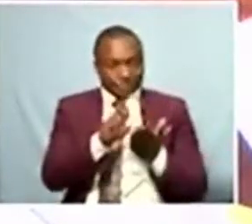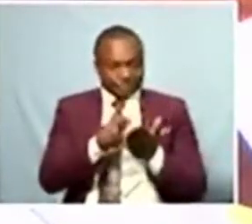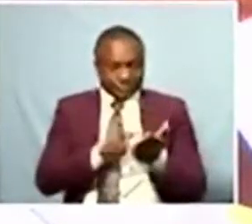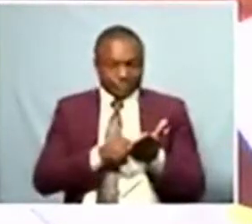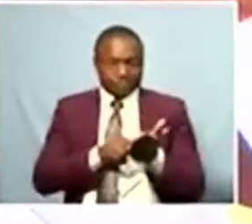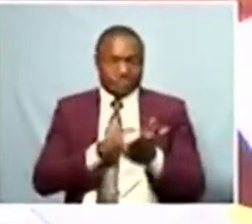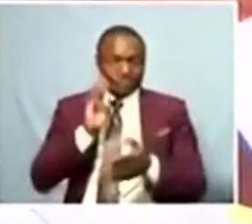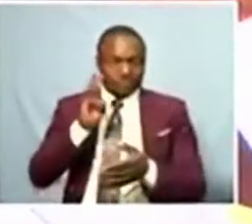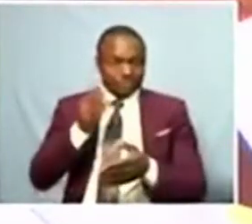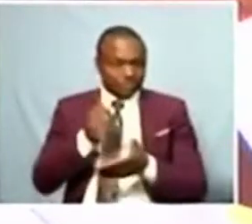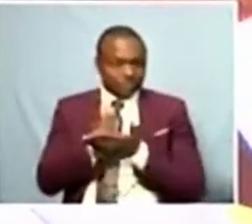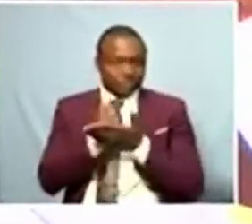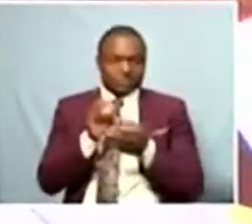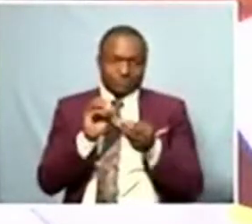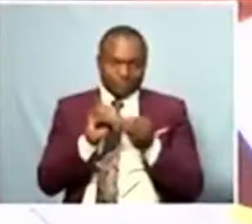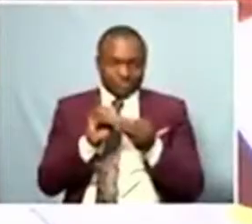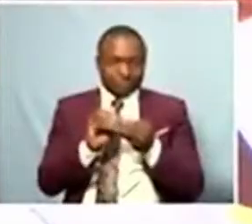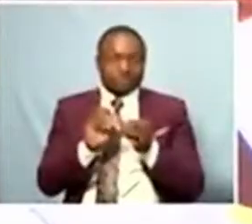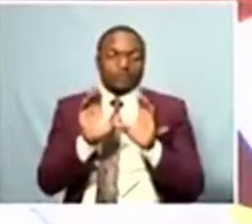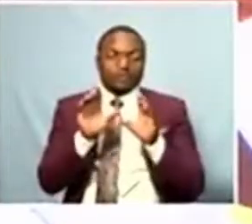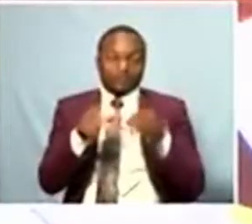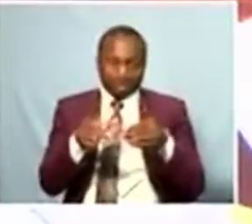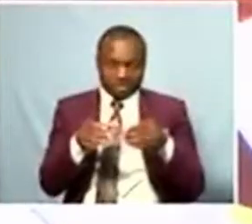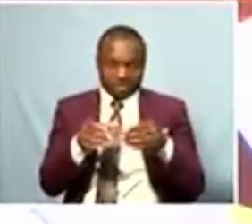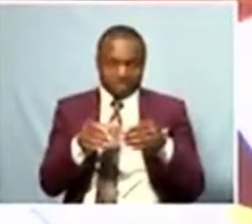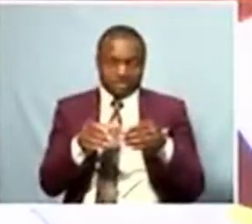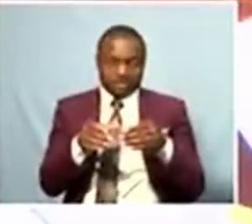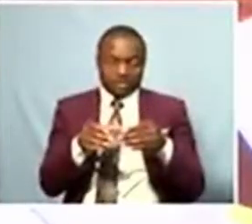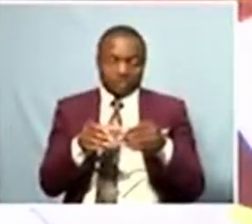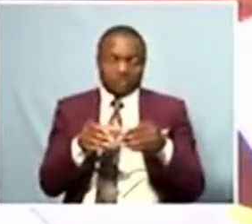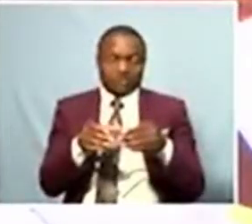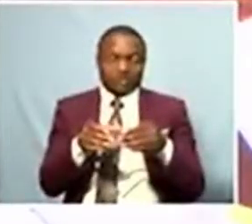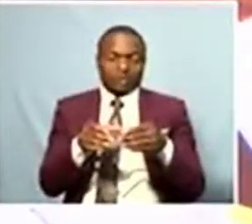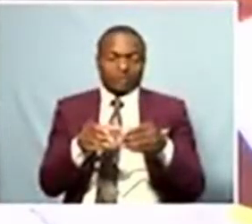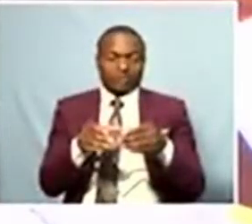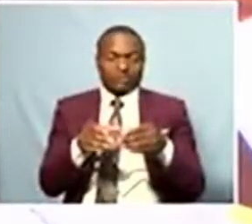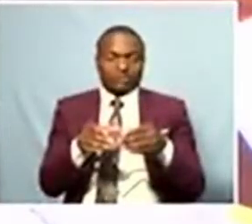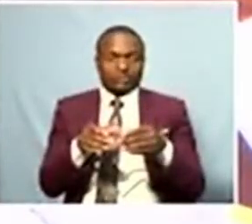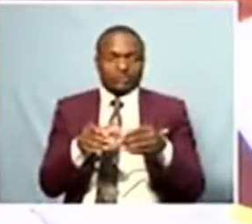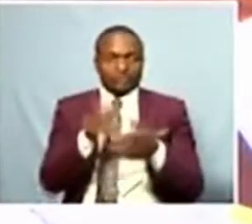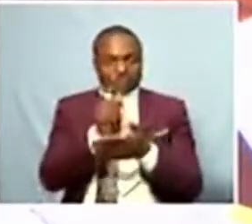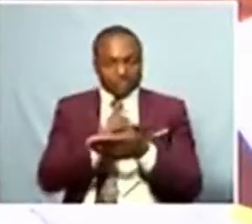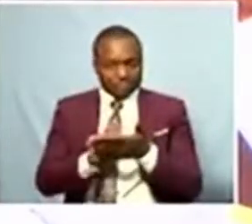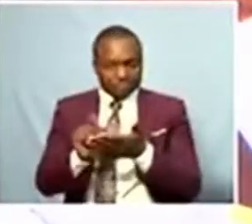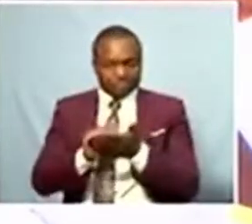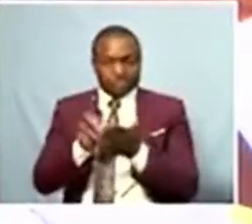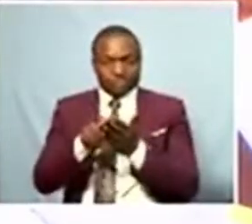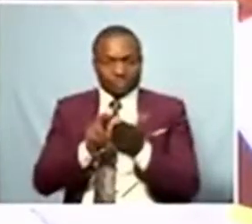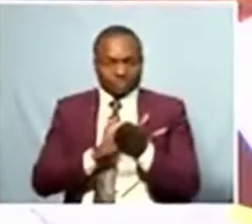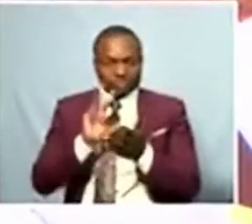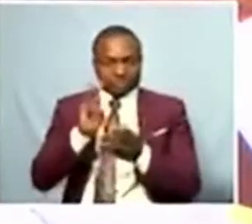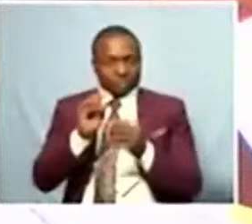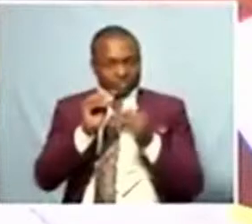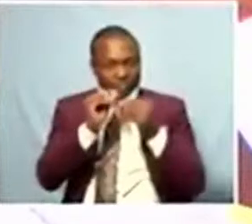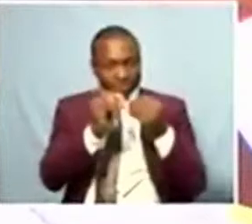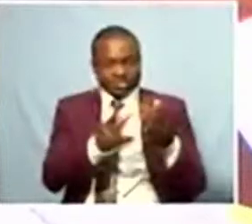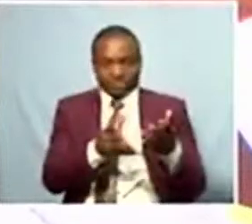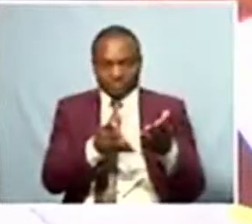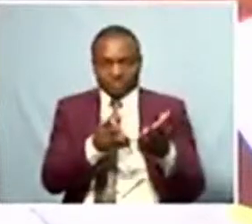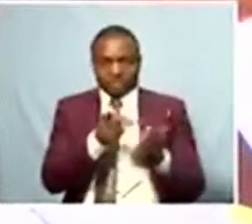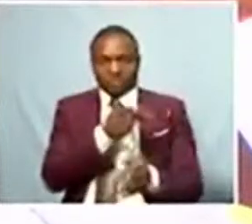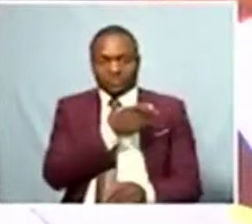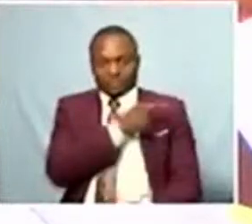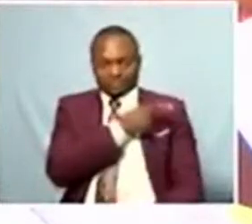will go a very long way in the committee also writing a report that will be presented on the floor of the